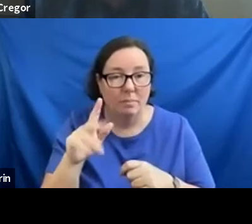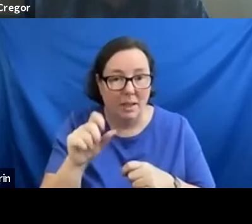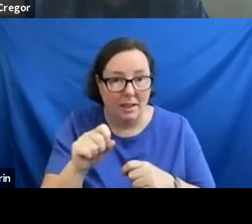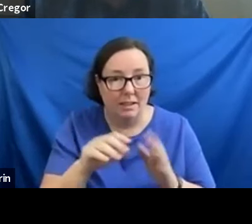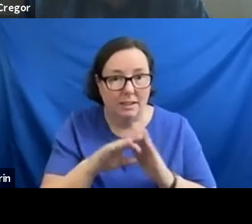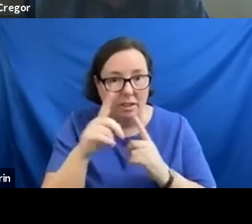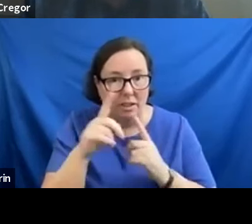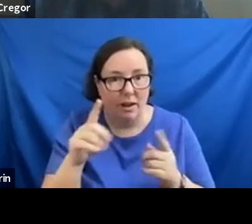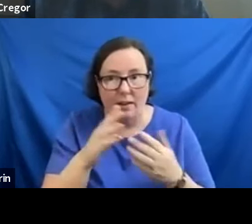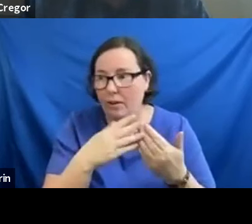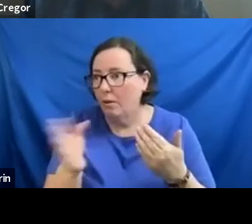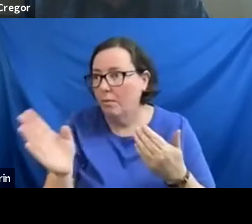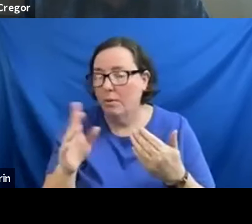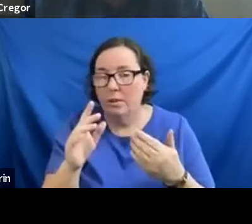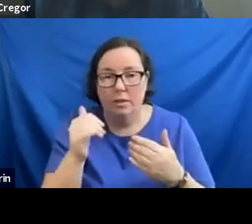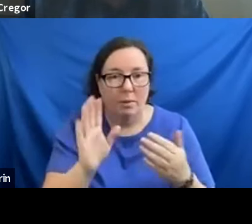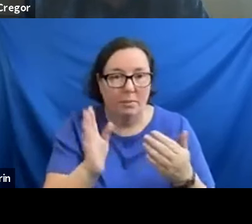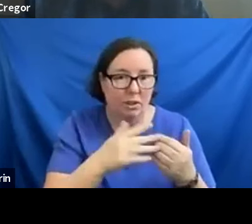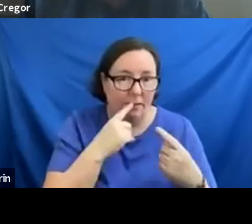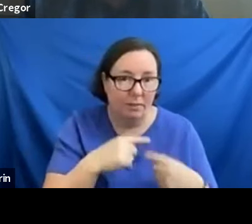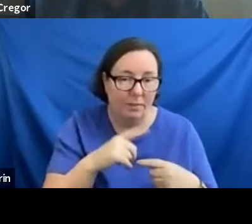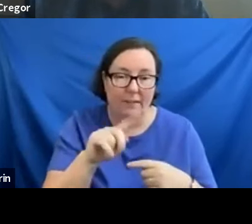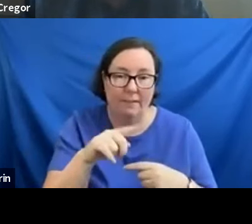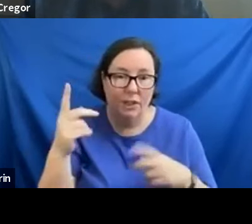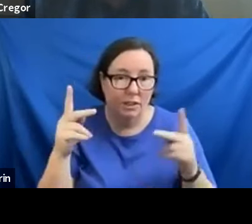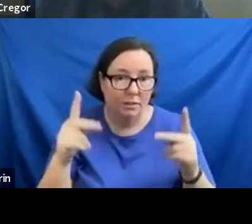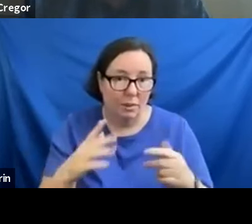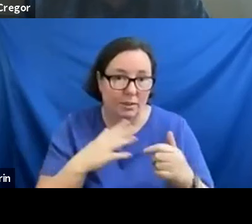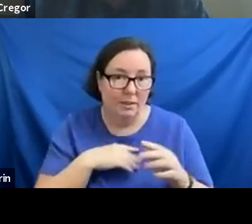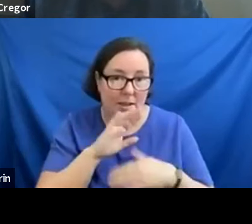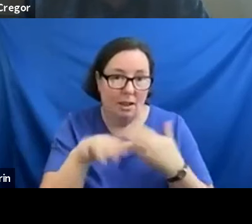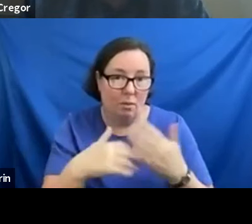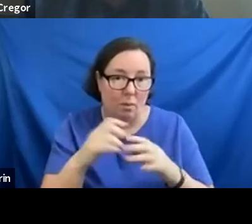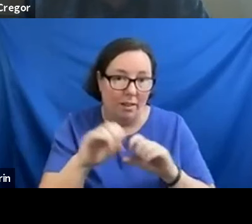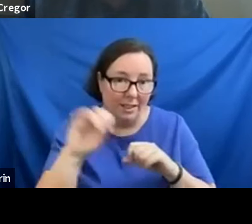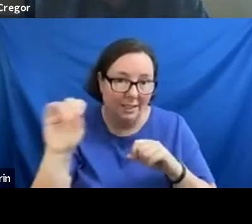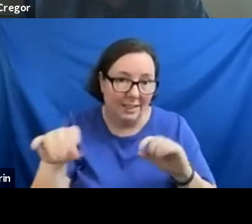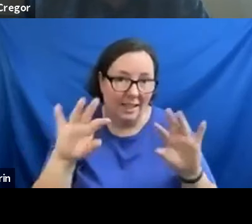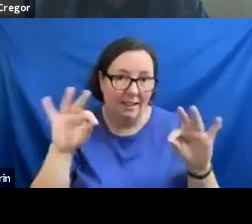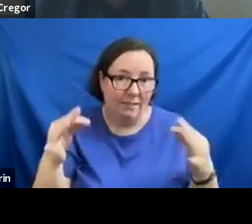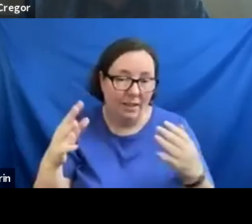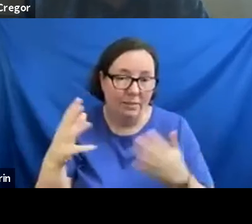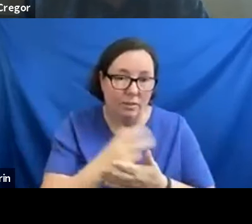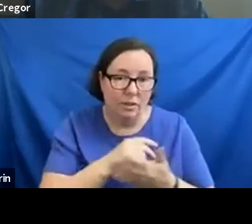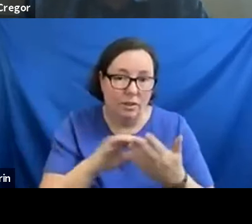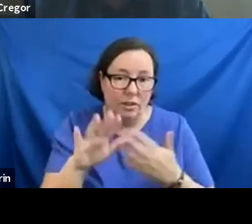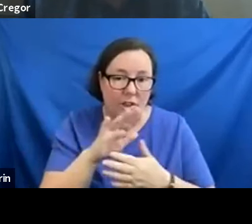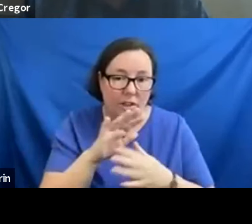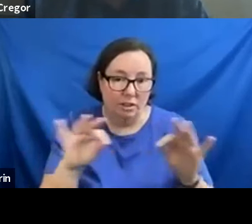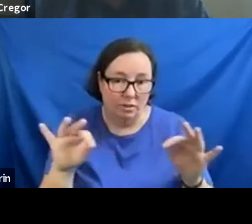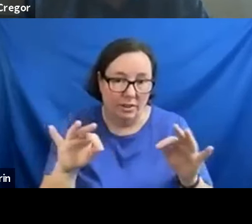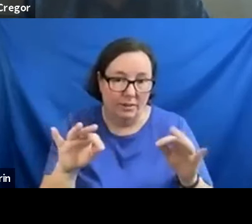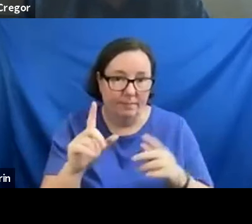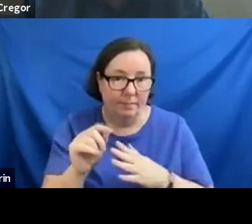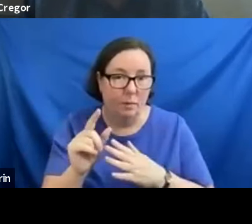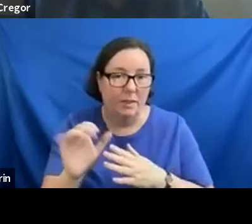doors for me that otherwise would have remained shut, including being the very first person in my entire extended family to earn a college degree.